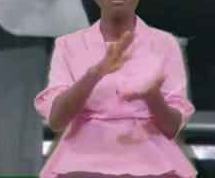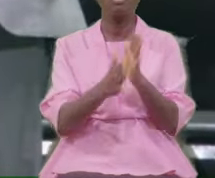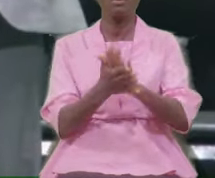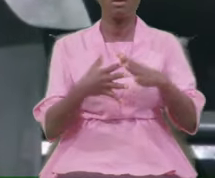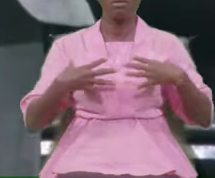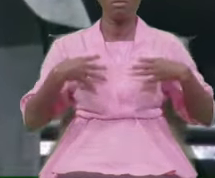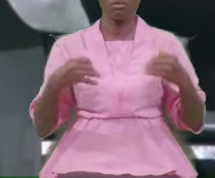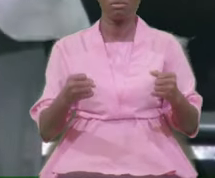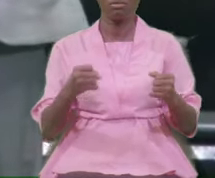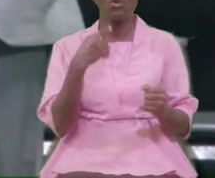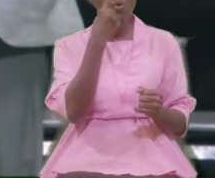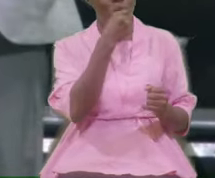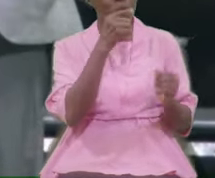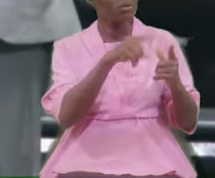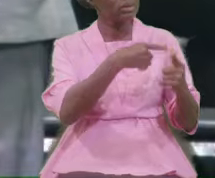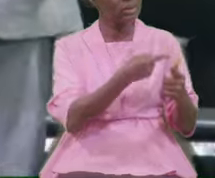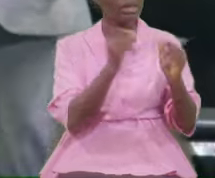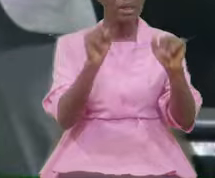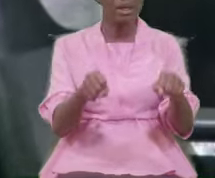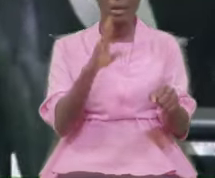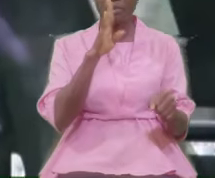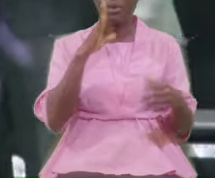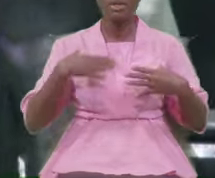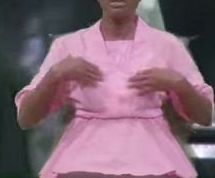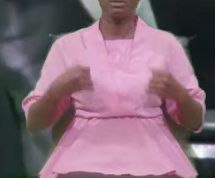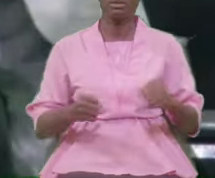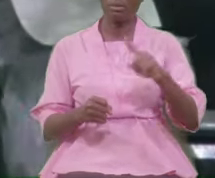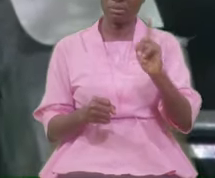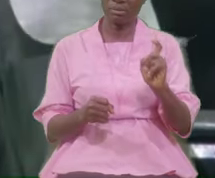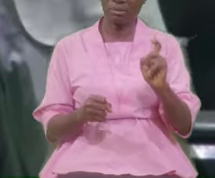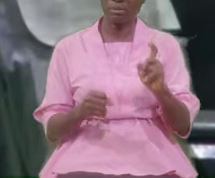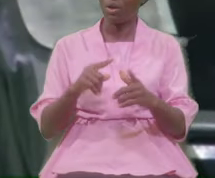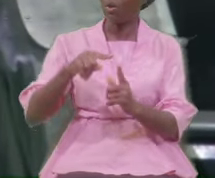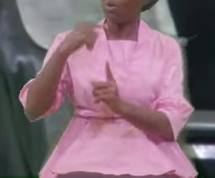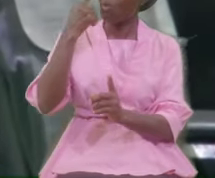ang healed ang